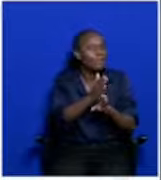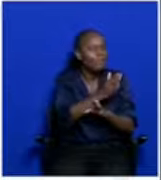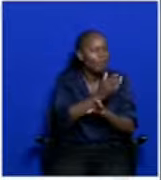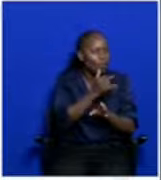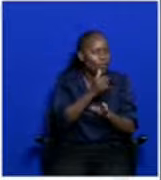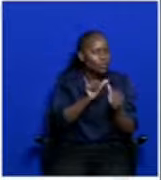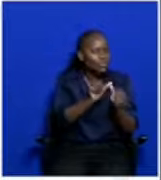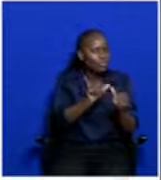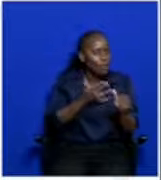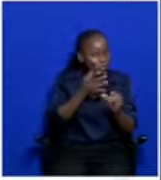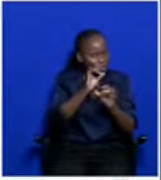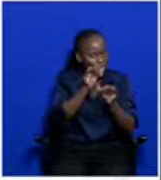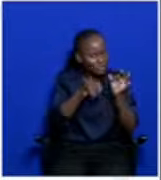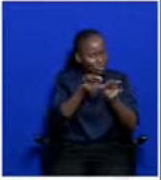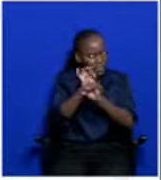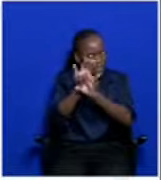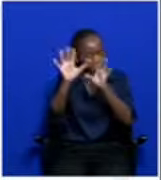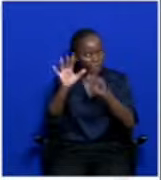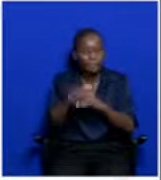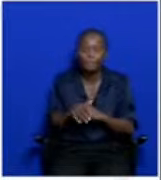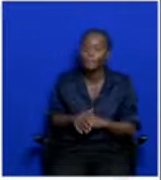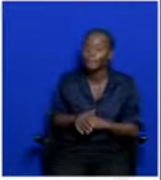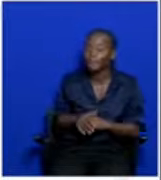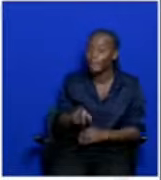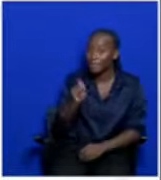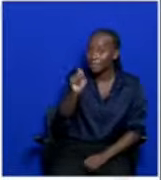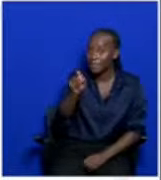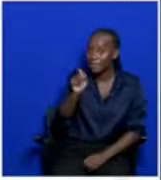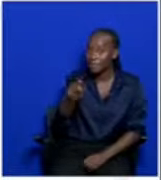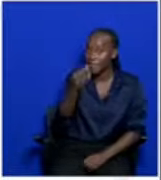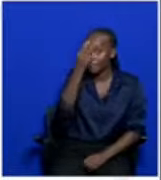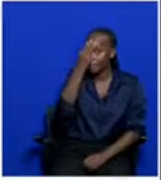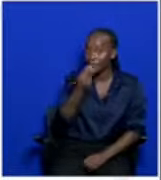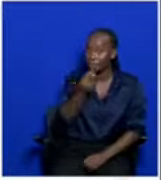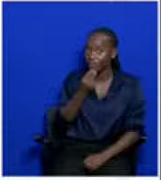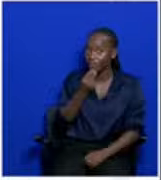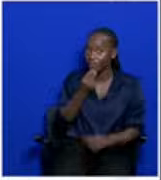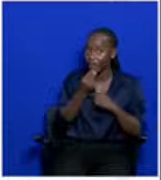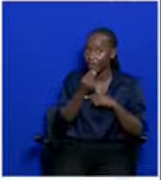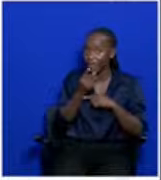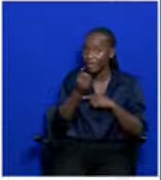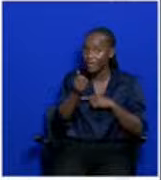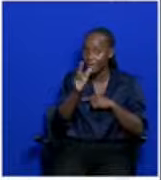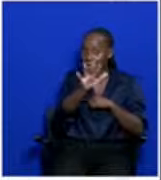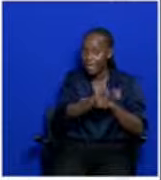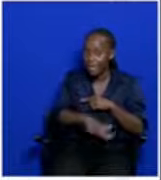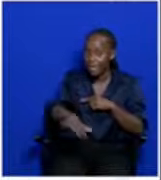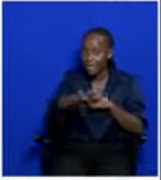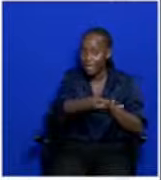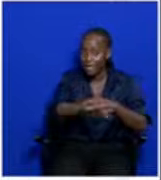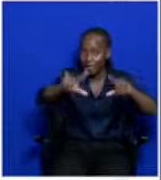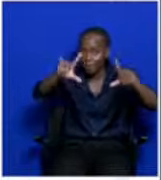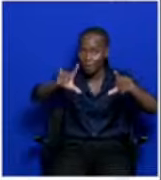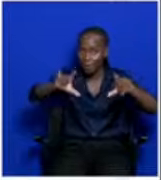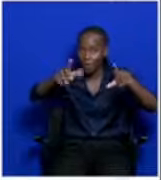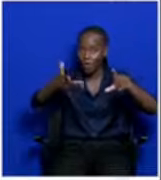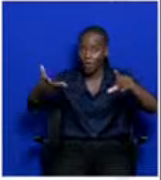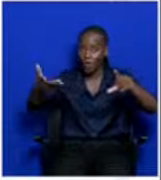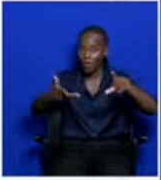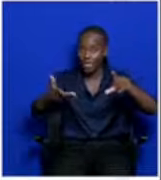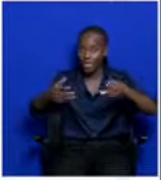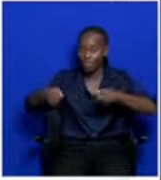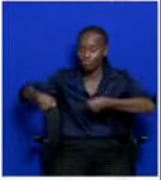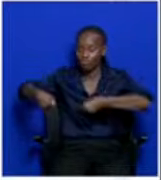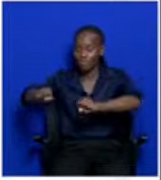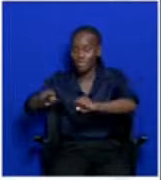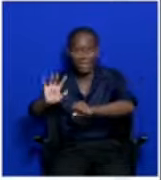now are in the residence of the complainant. It's the estate now, not in the street. This video